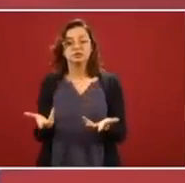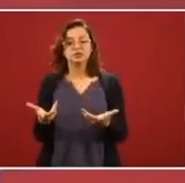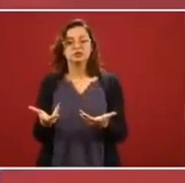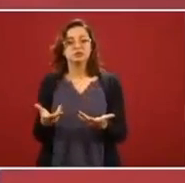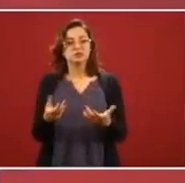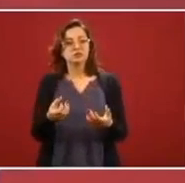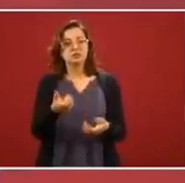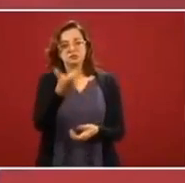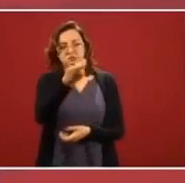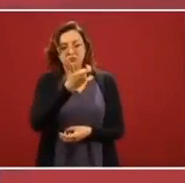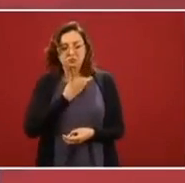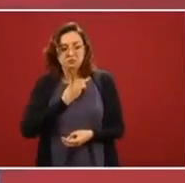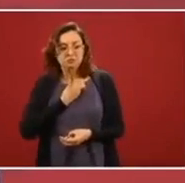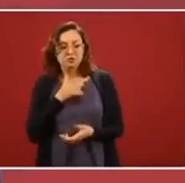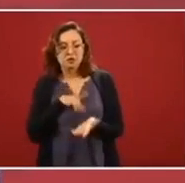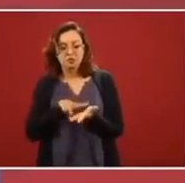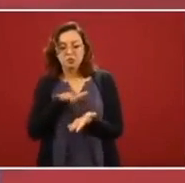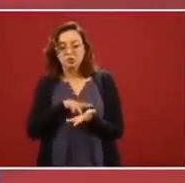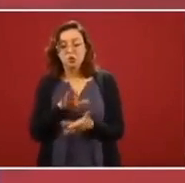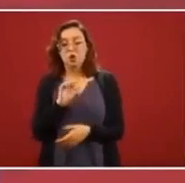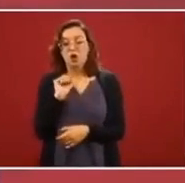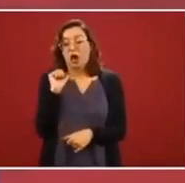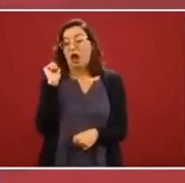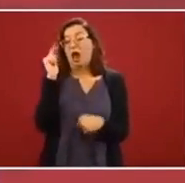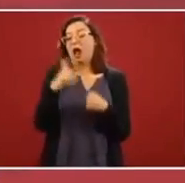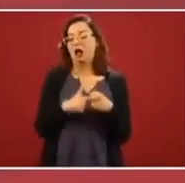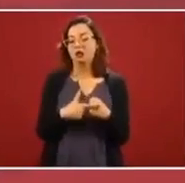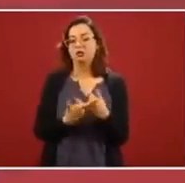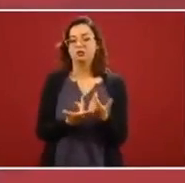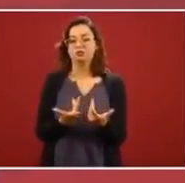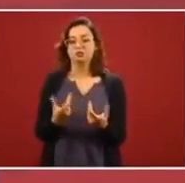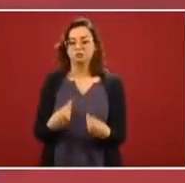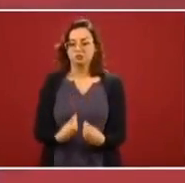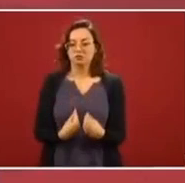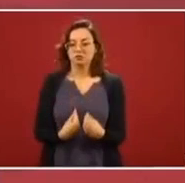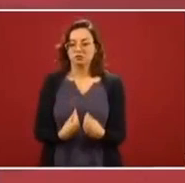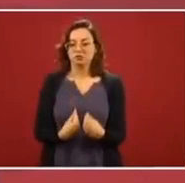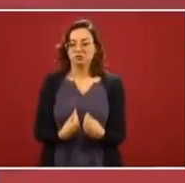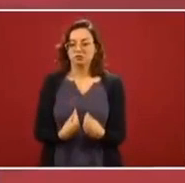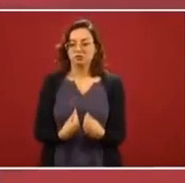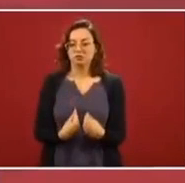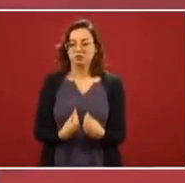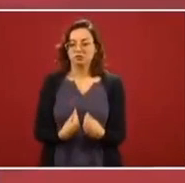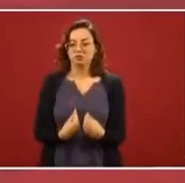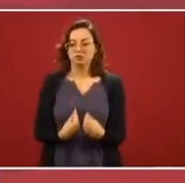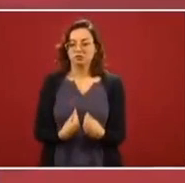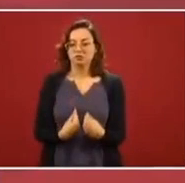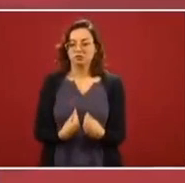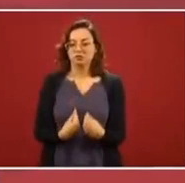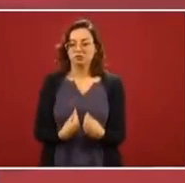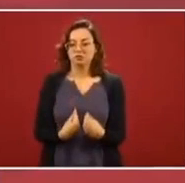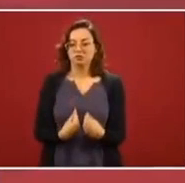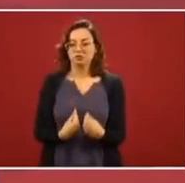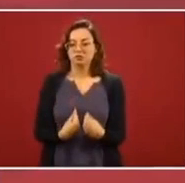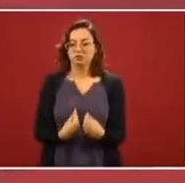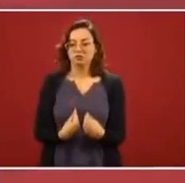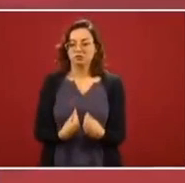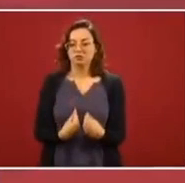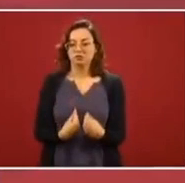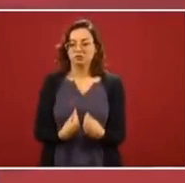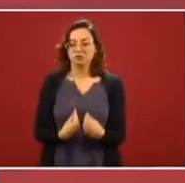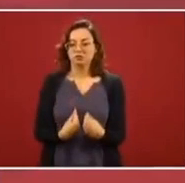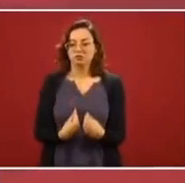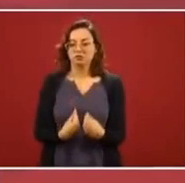luz también diferente. El punto preventivo empieza en el So then they begin to see the